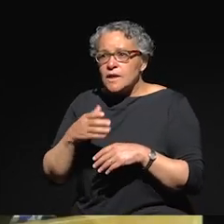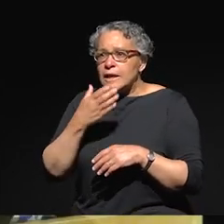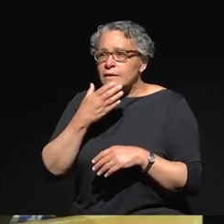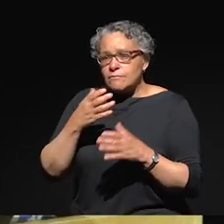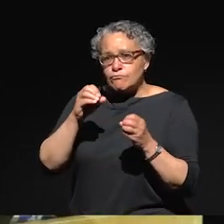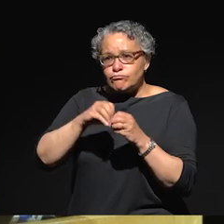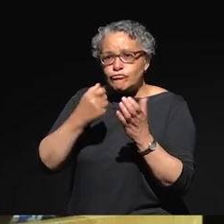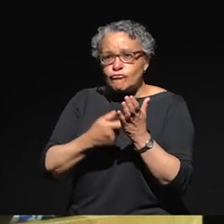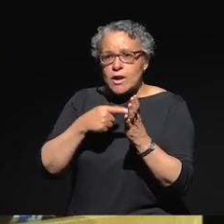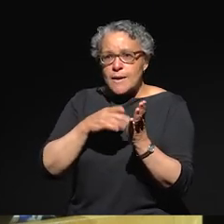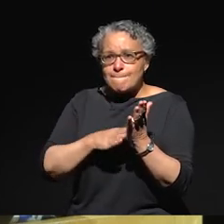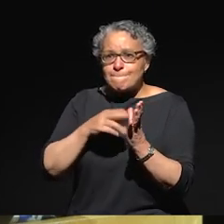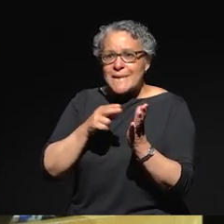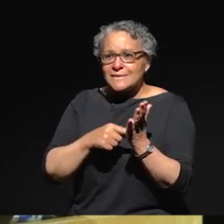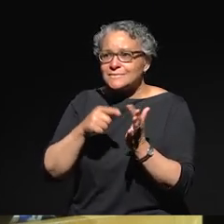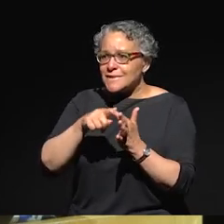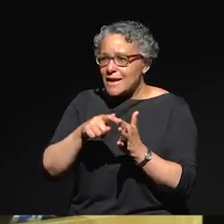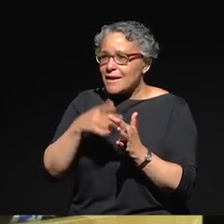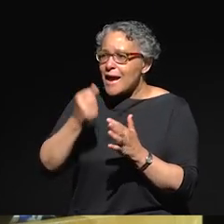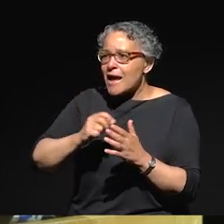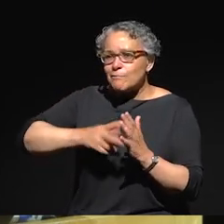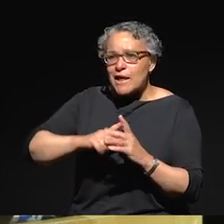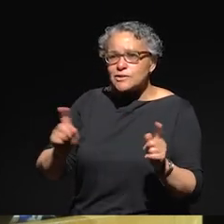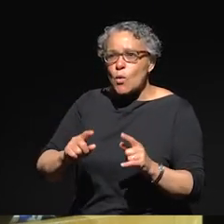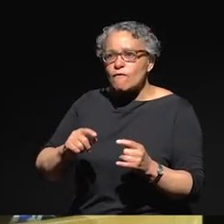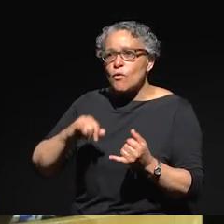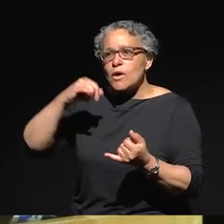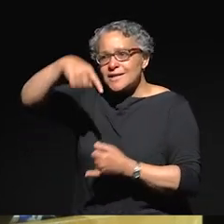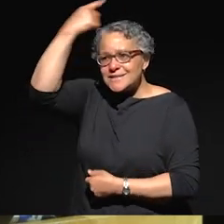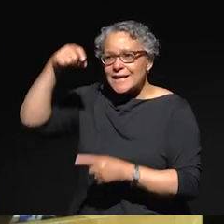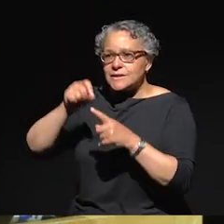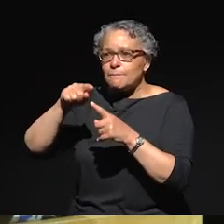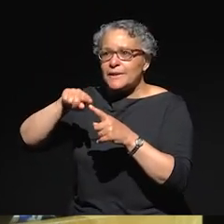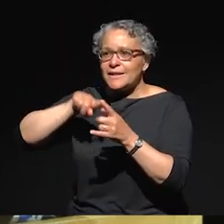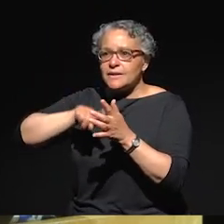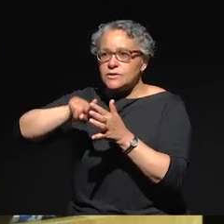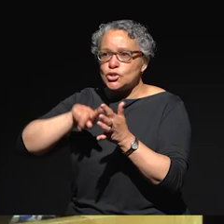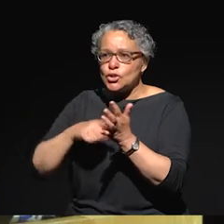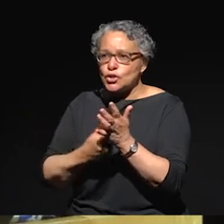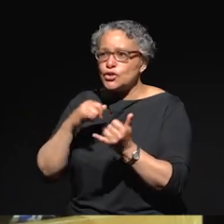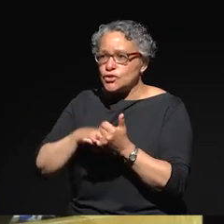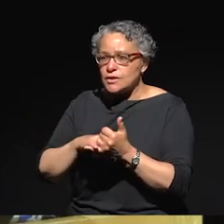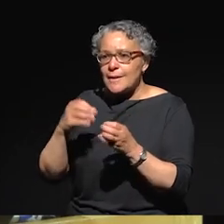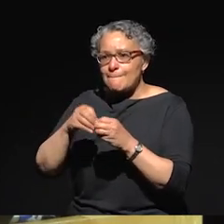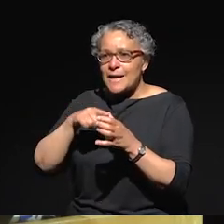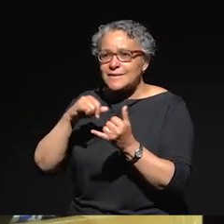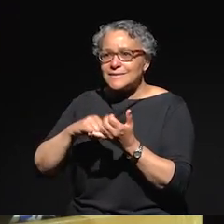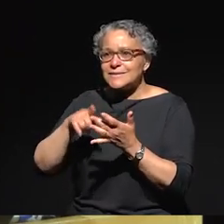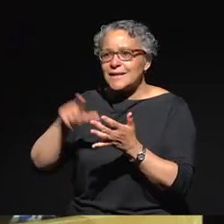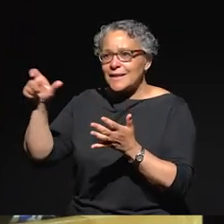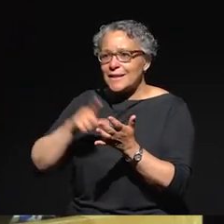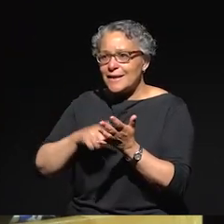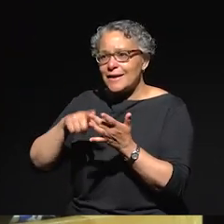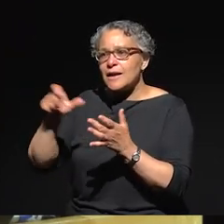that Julius had started. His most ambitious architectural project was to, he tore down the old St. Peter's, the old Christian church, the